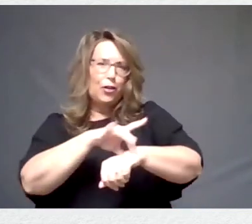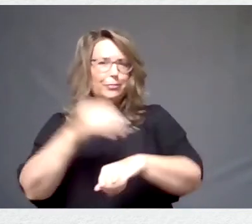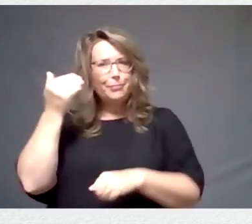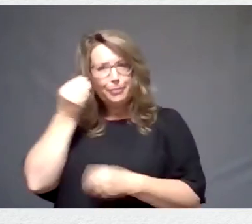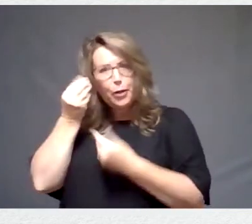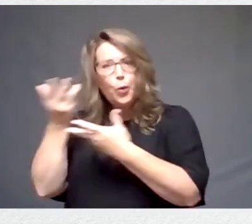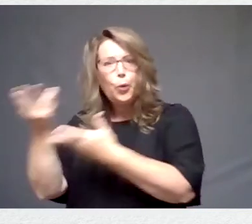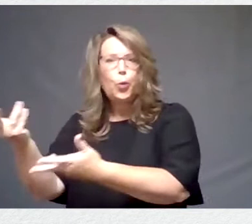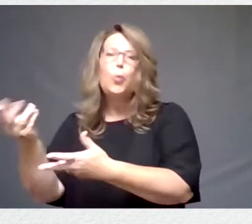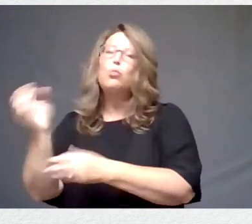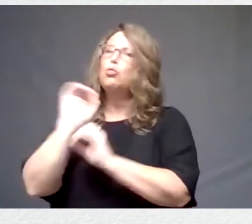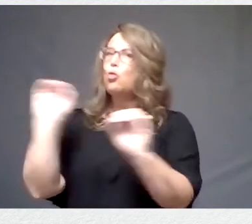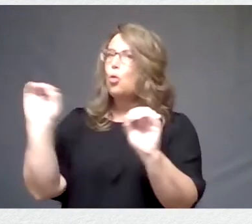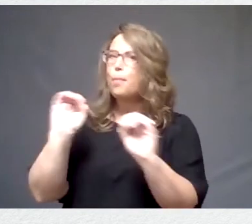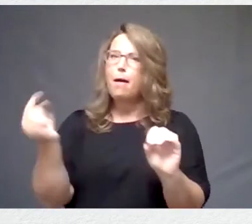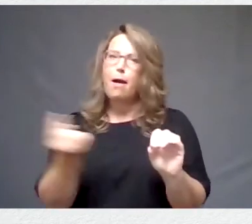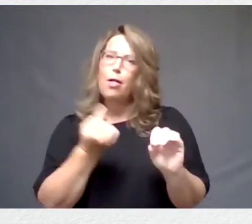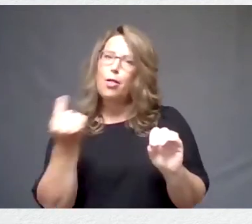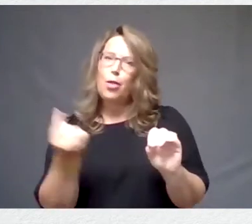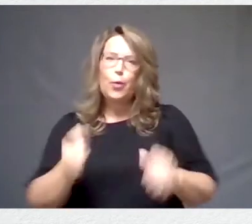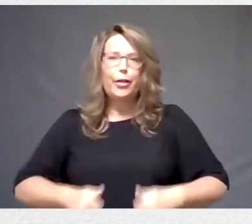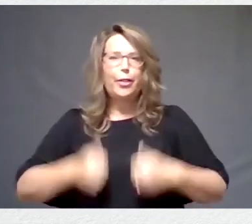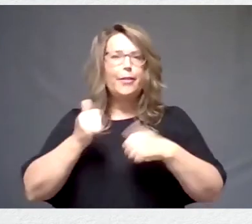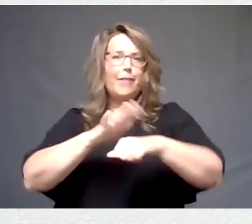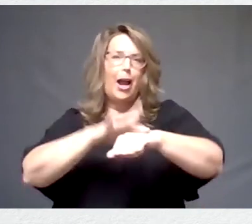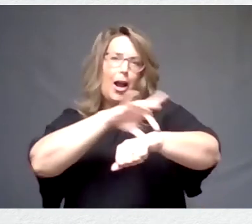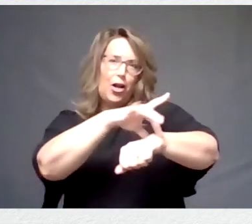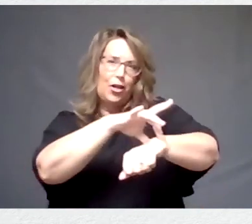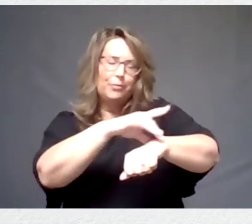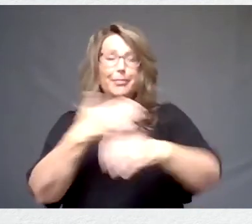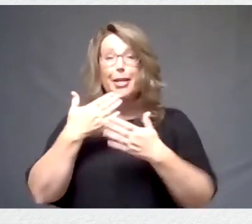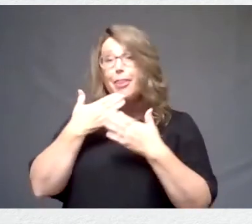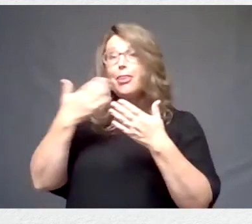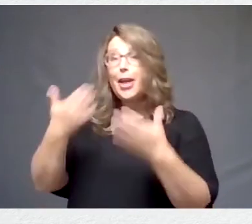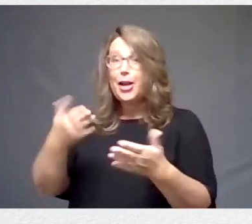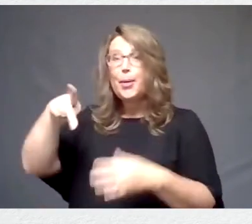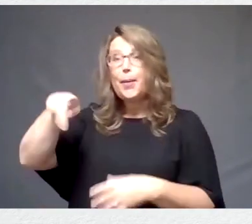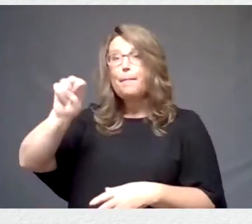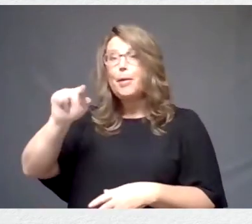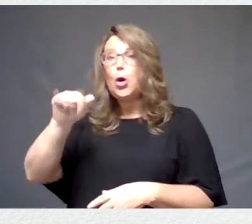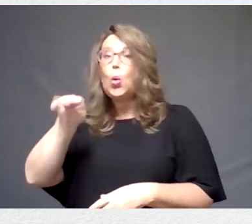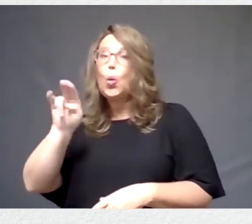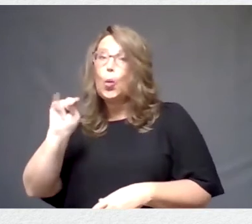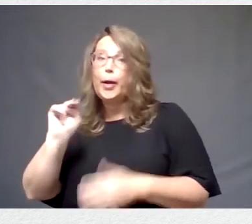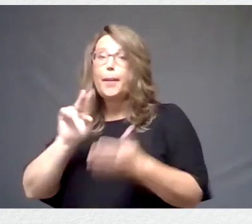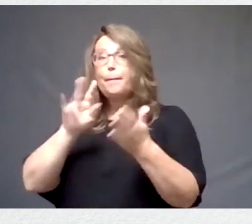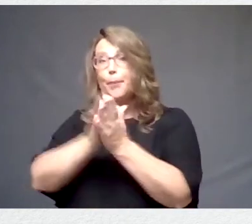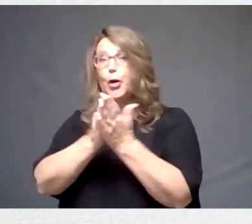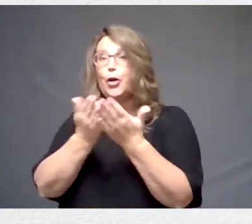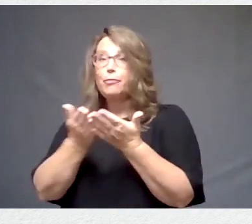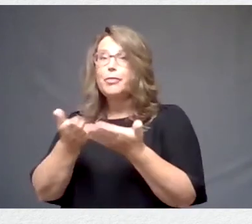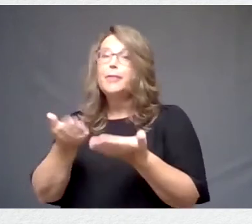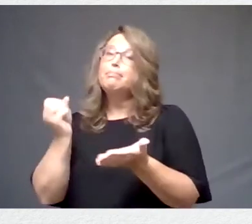Earth. Thank you to Penguin Books for permission to read this story online. Aquí estamos, Notas